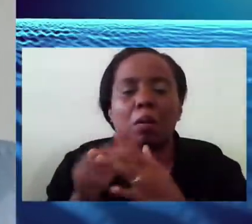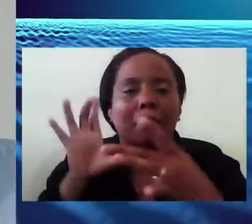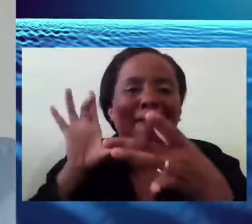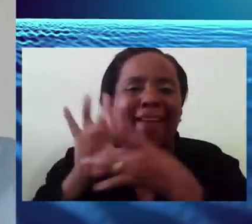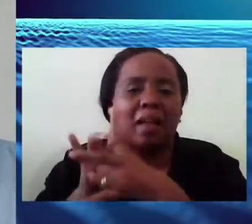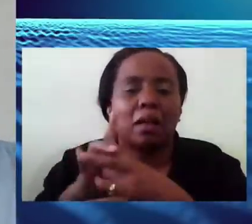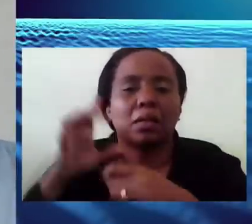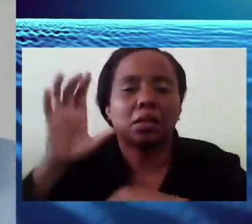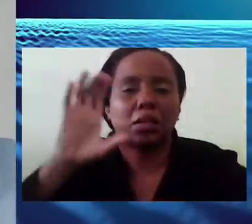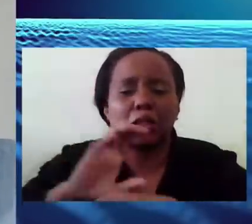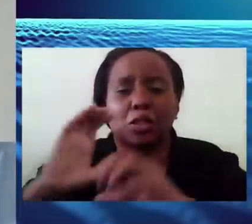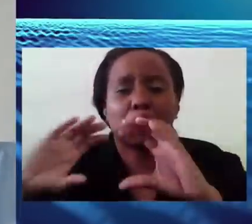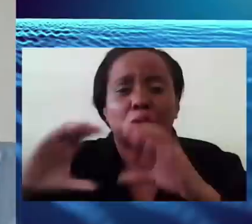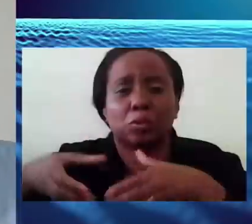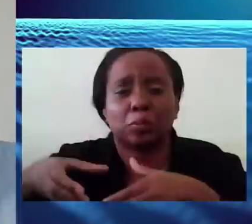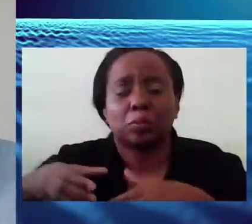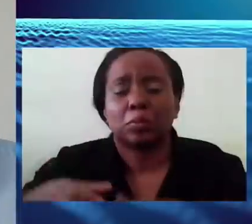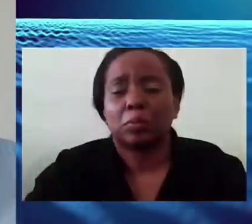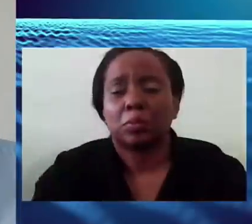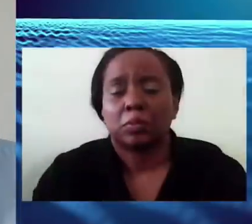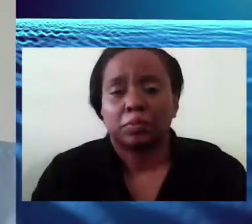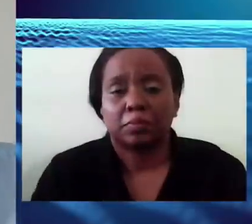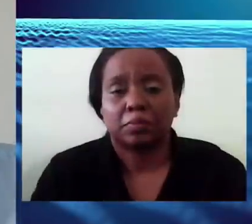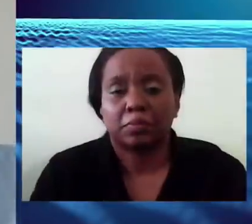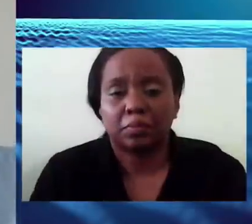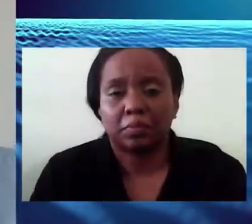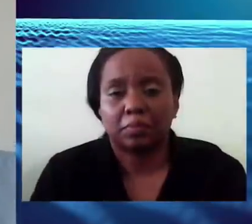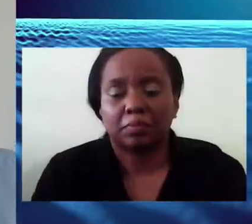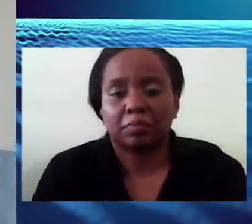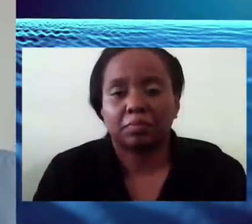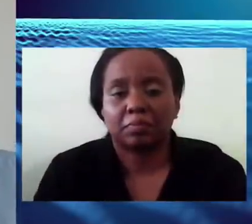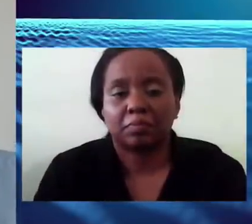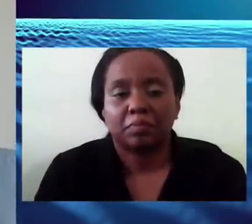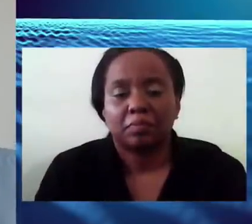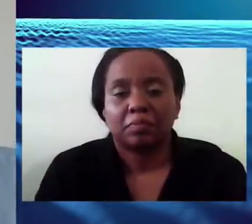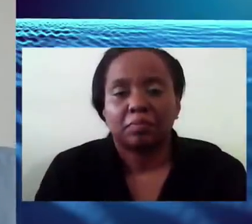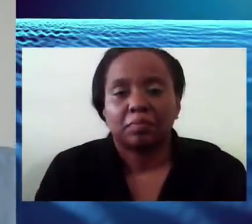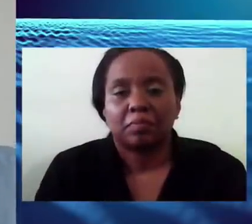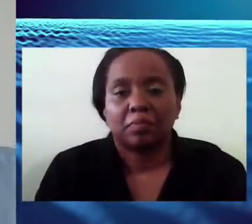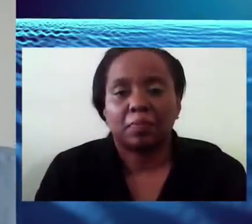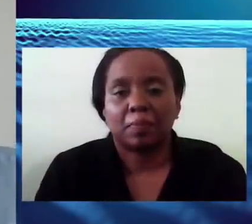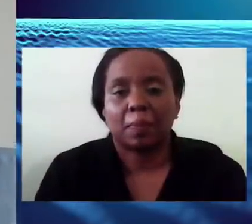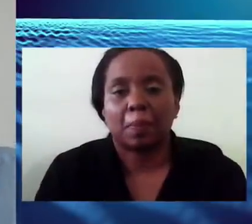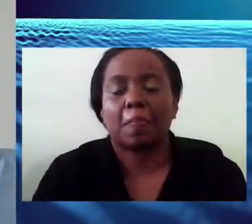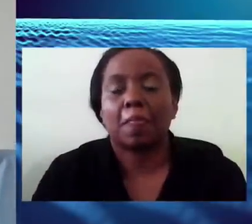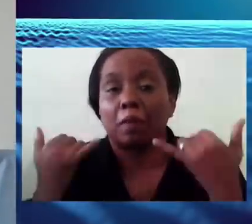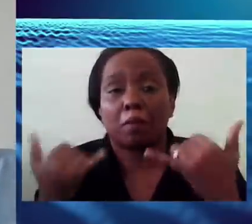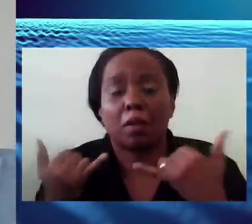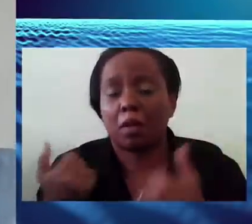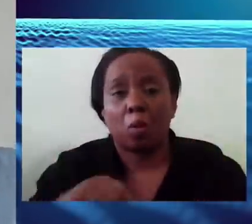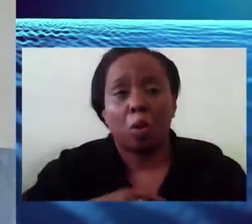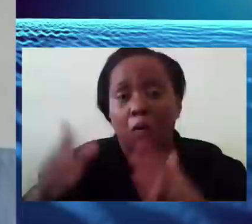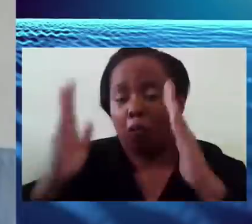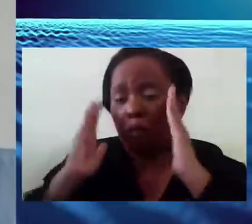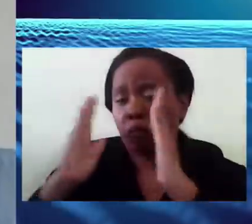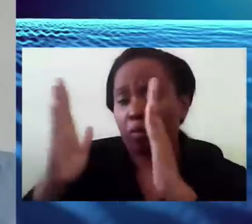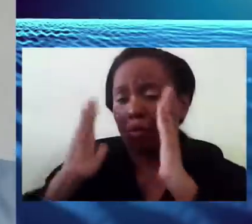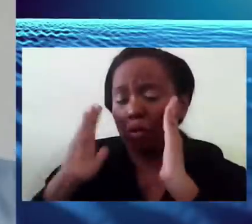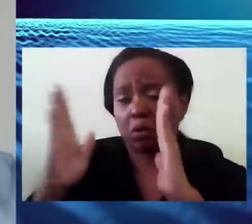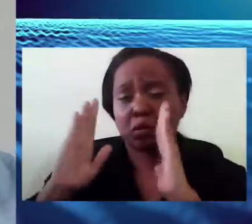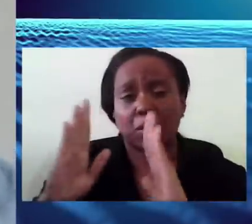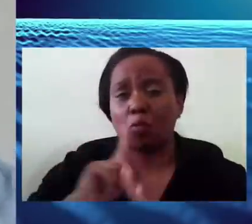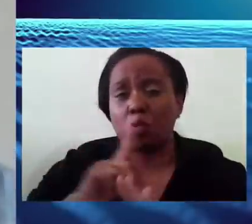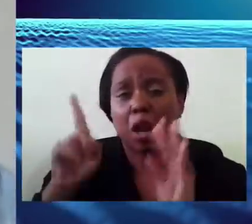is a cluster. This right now is occupying the attention more than anything else of the Ministry of Health